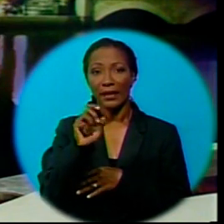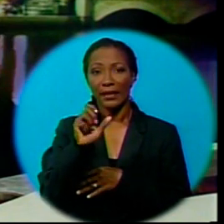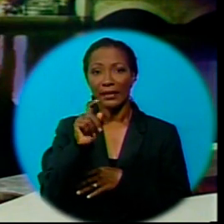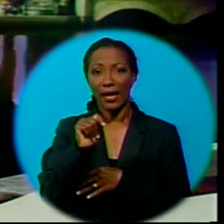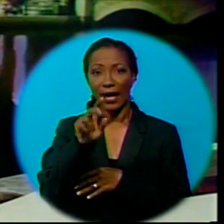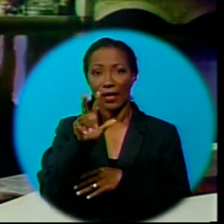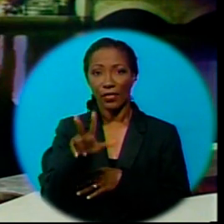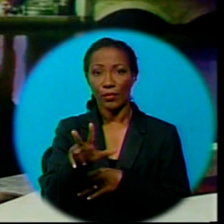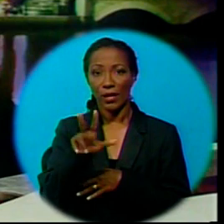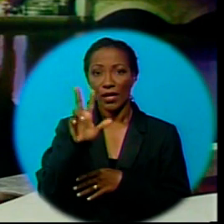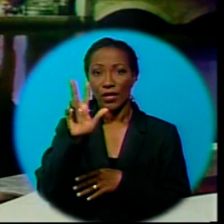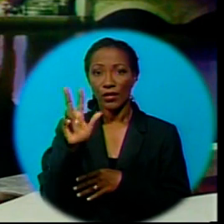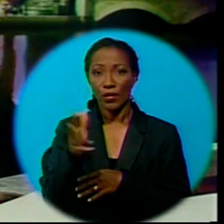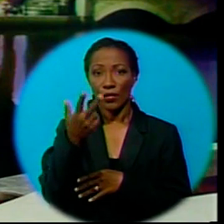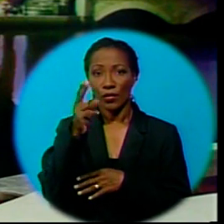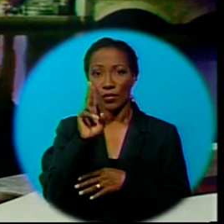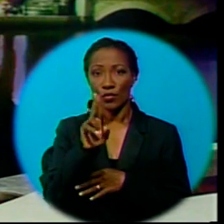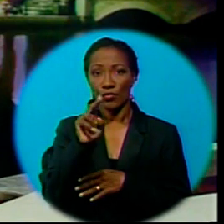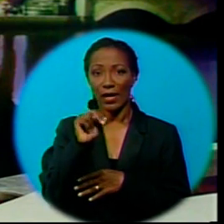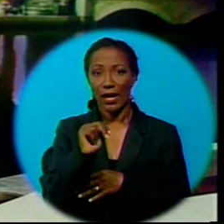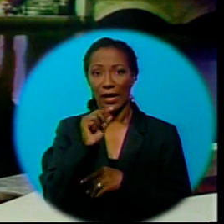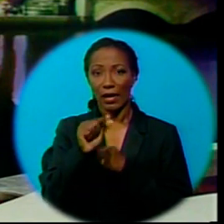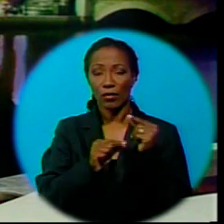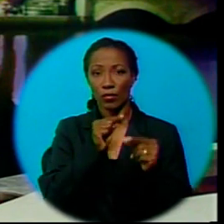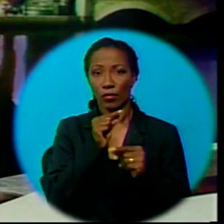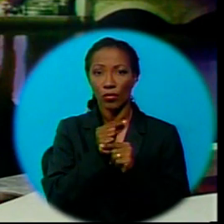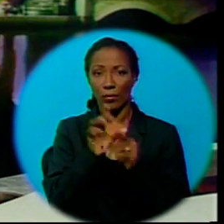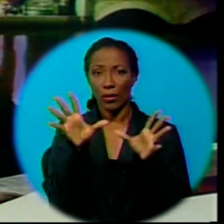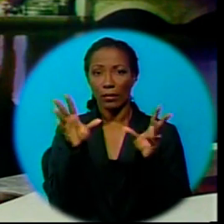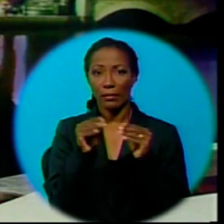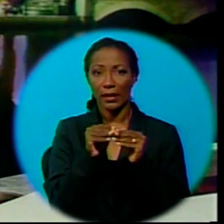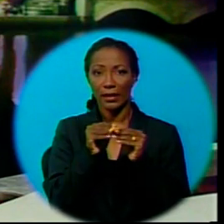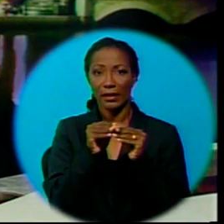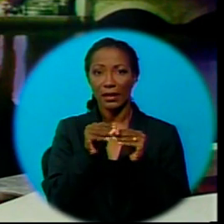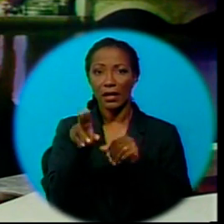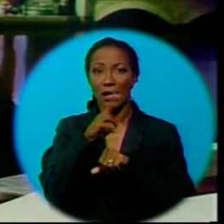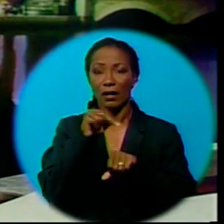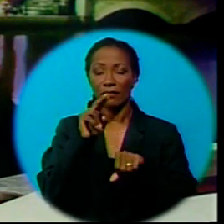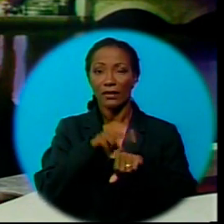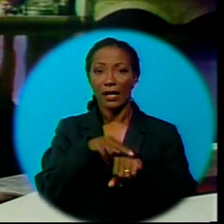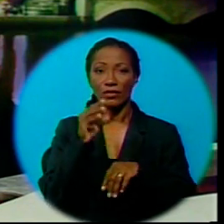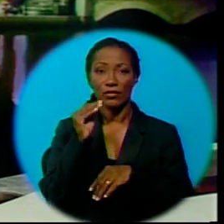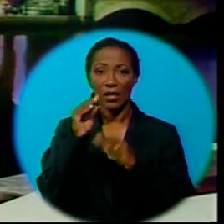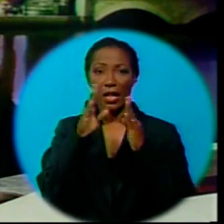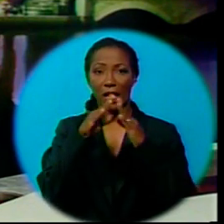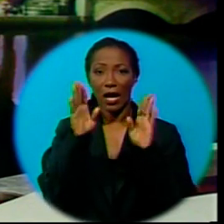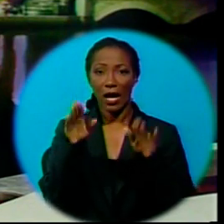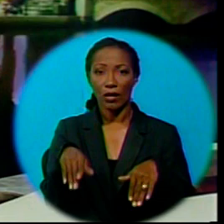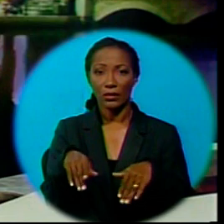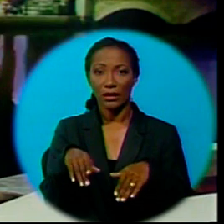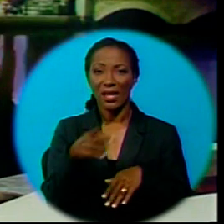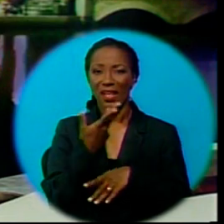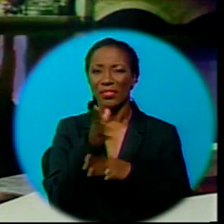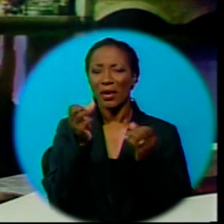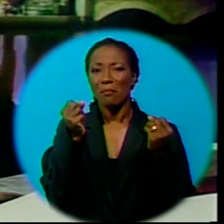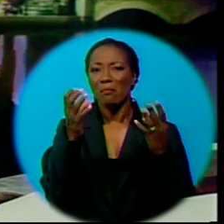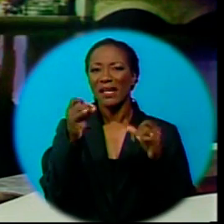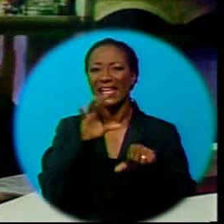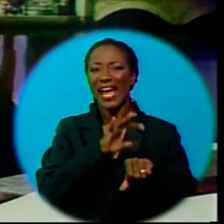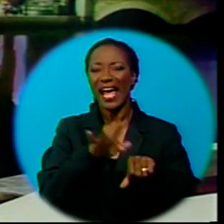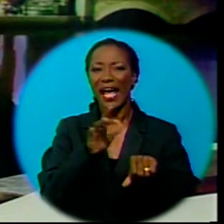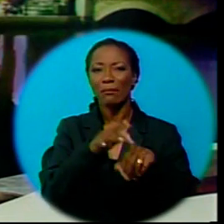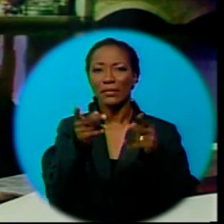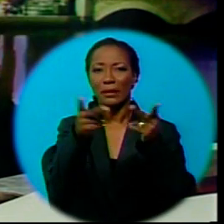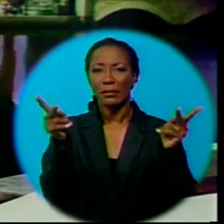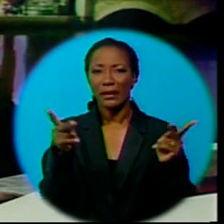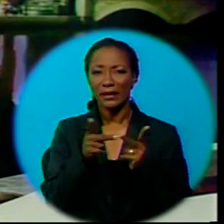Nations Global Summit at the National Housing Corporation. The Chief Town Planner also says there are numerous vacant lots across the country which